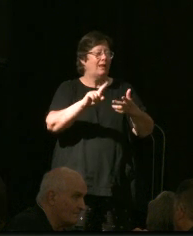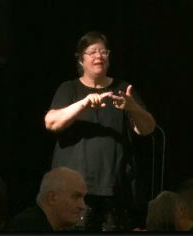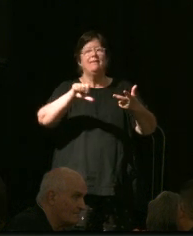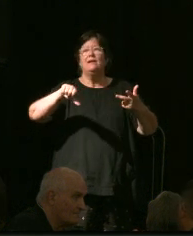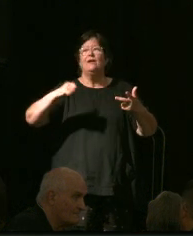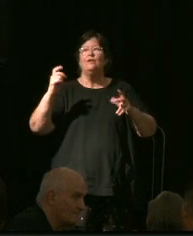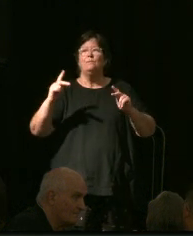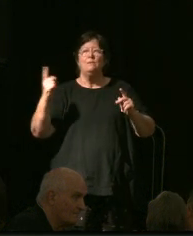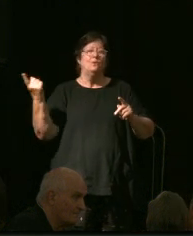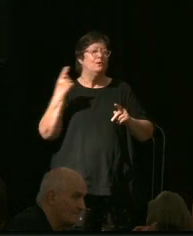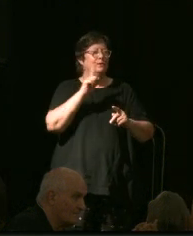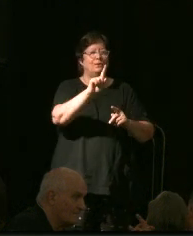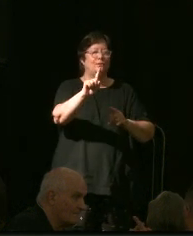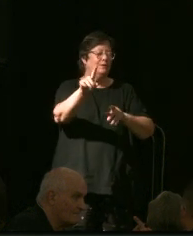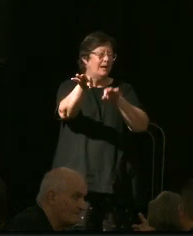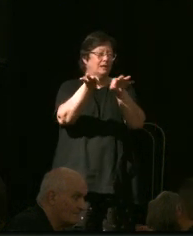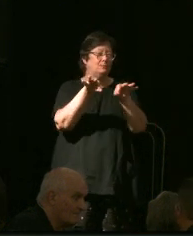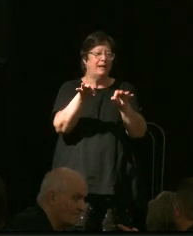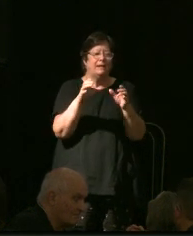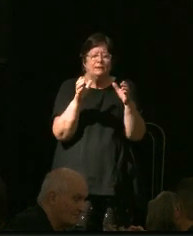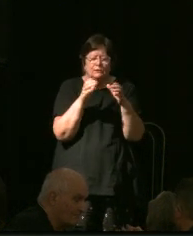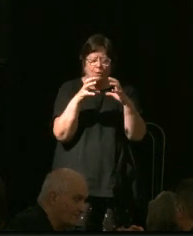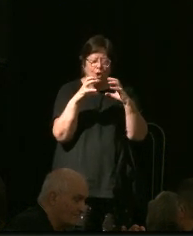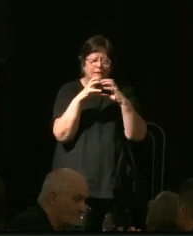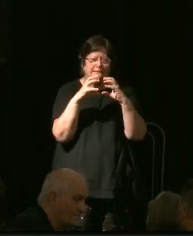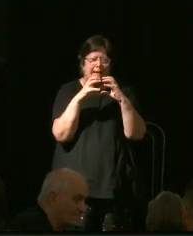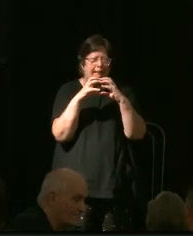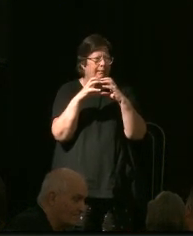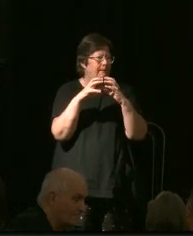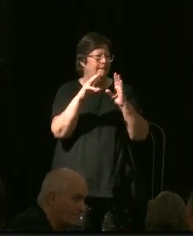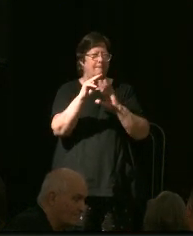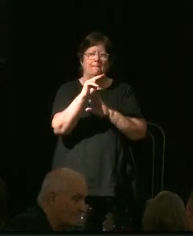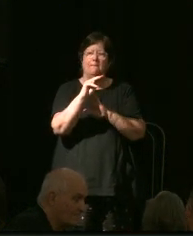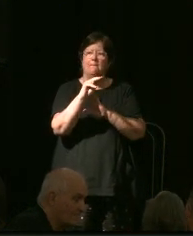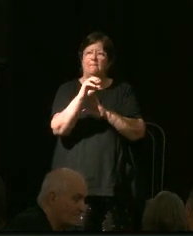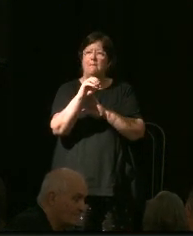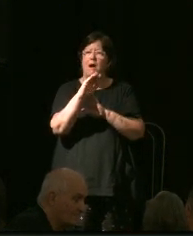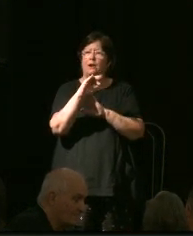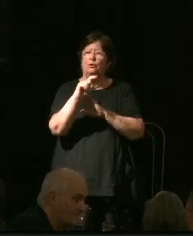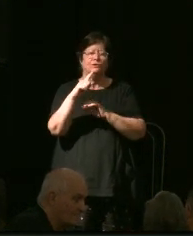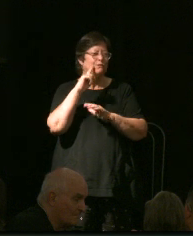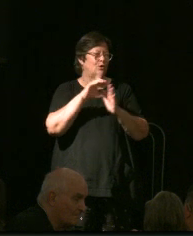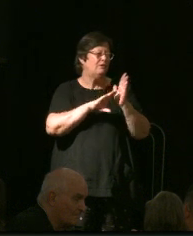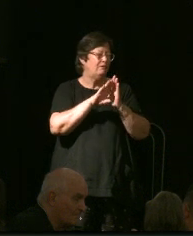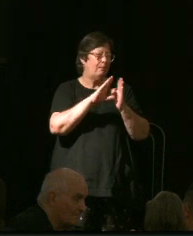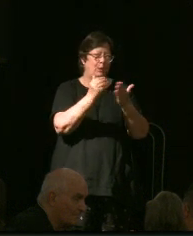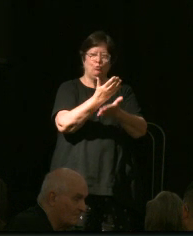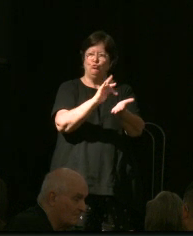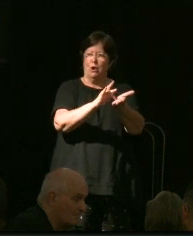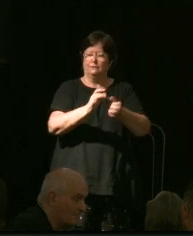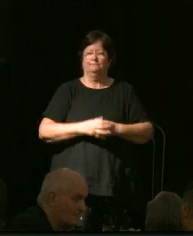us about small molecules or cellular models for drug development.